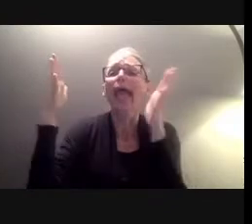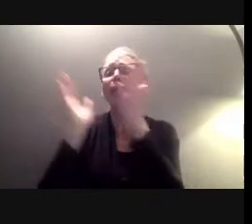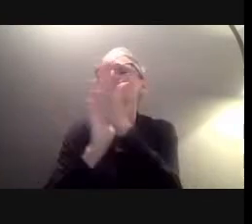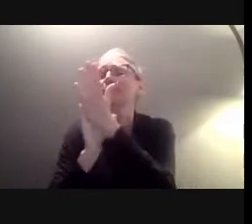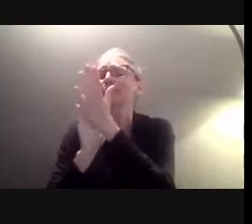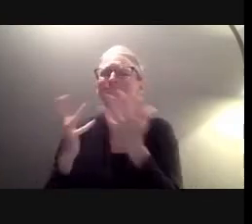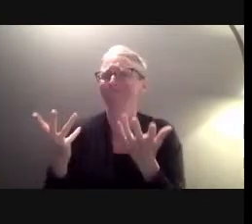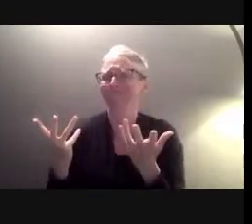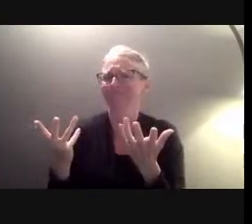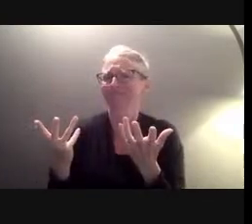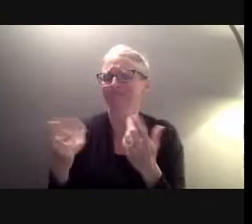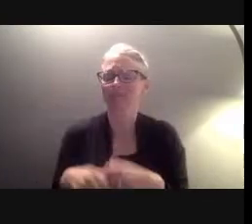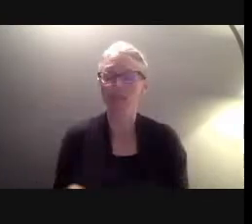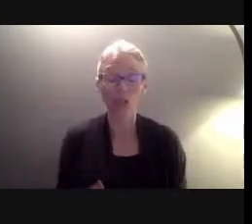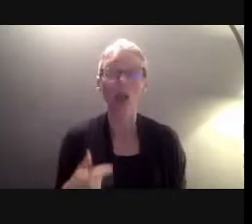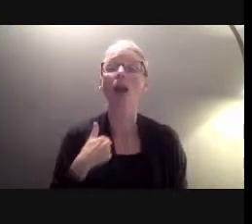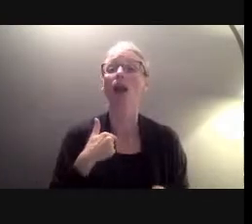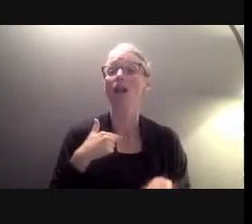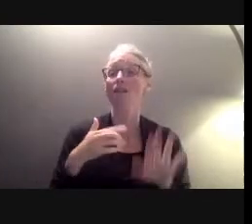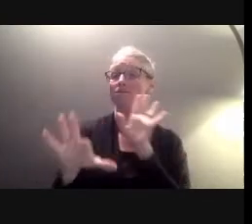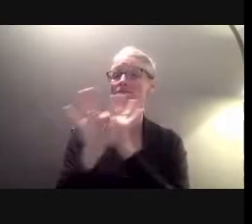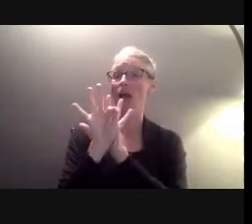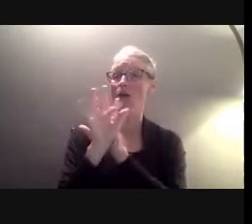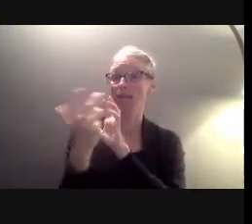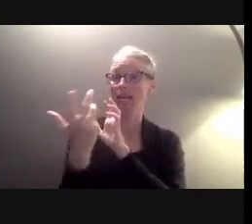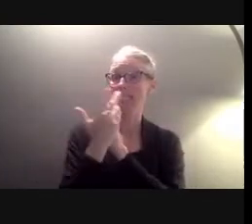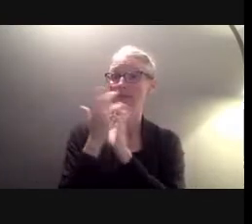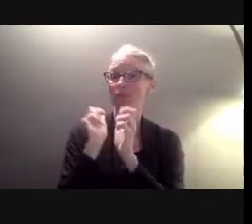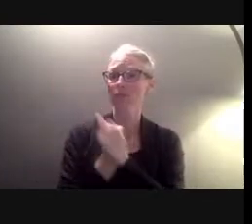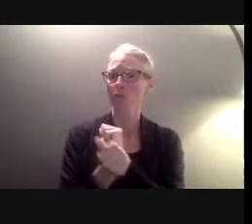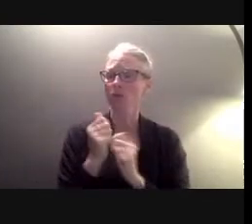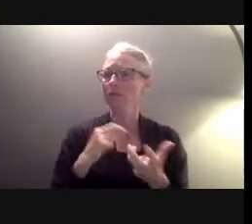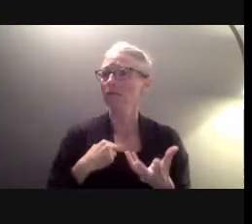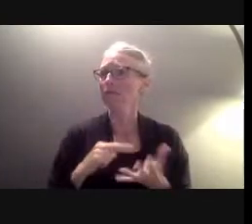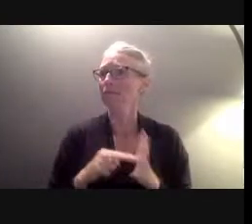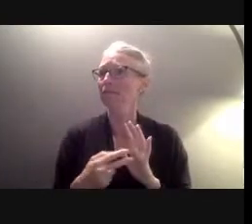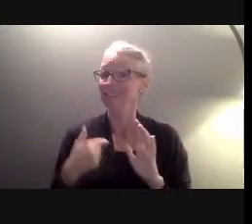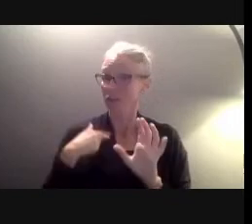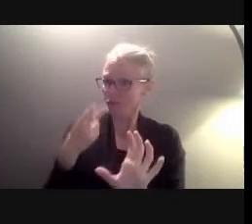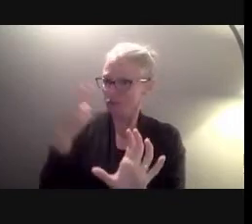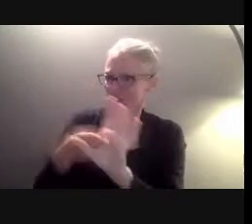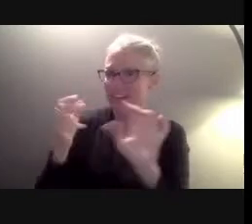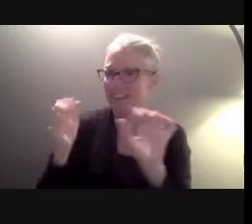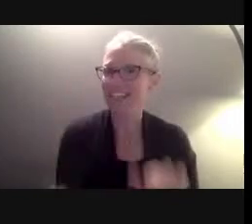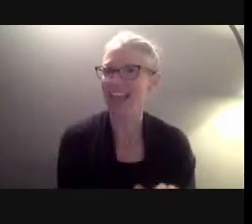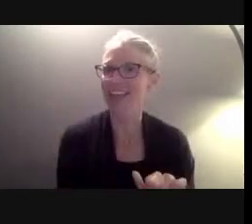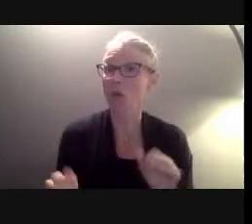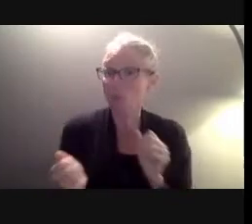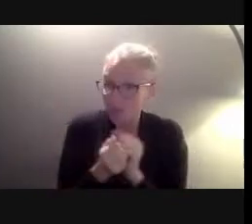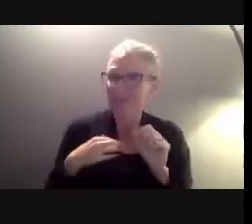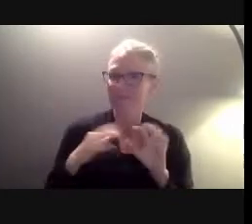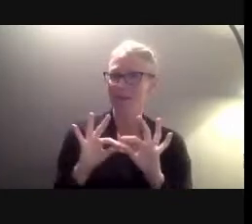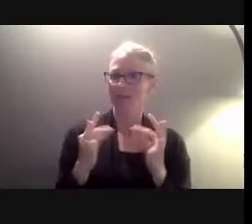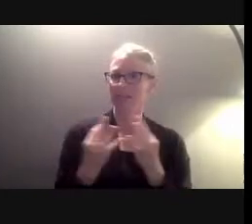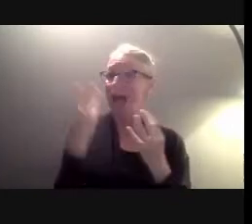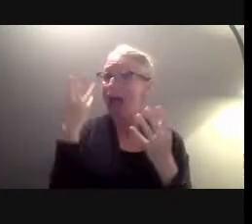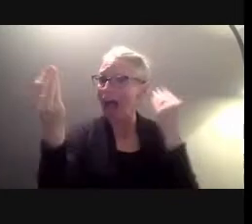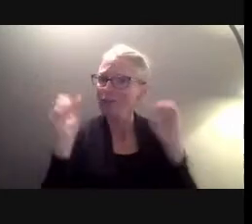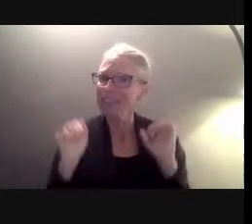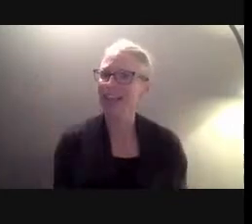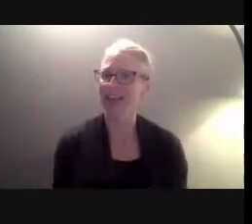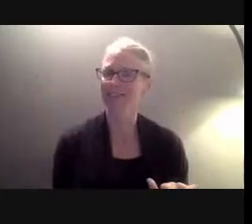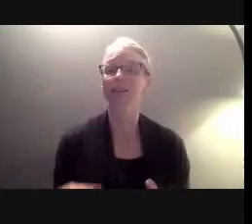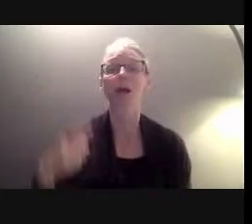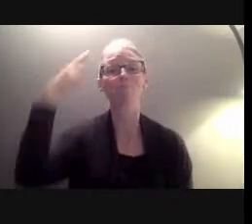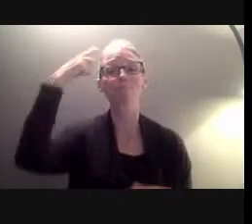sports and that I could be a hiker, I could do these things with my family, my mental health has gone way